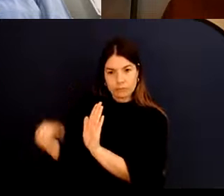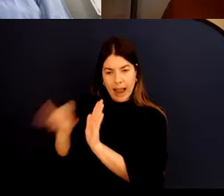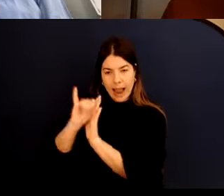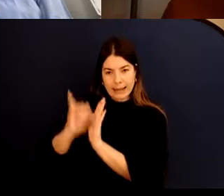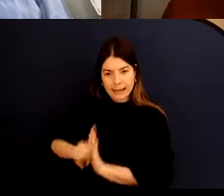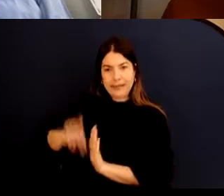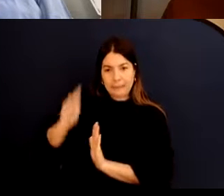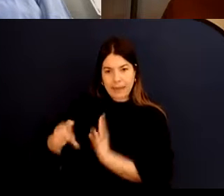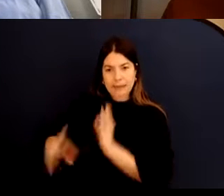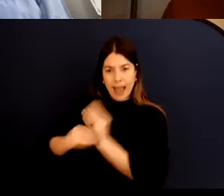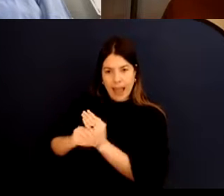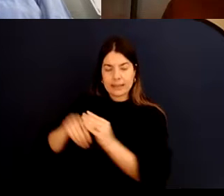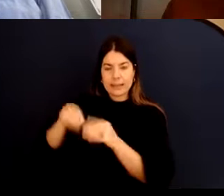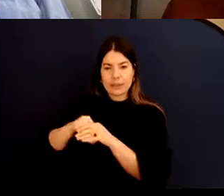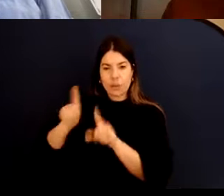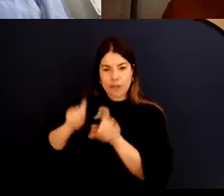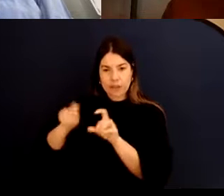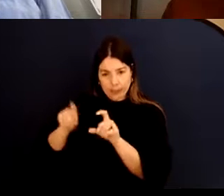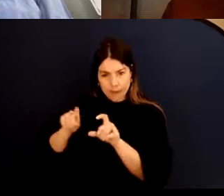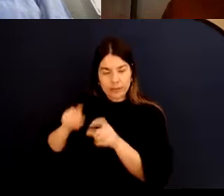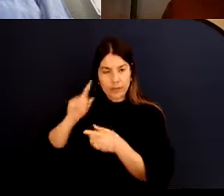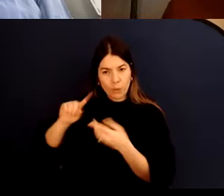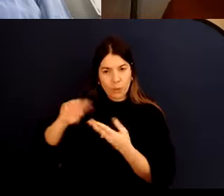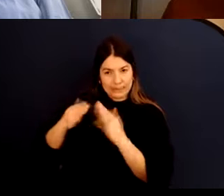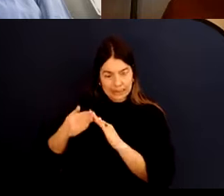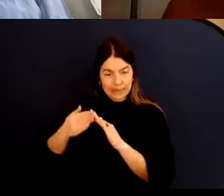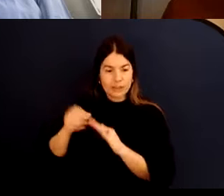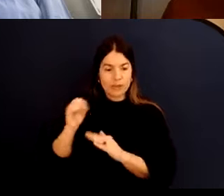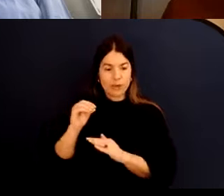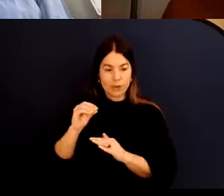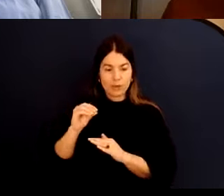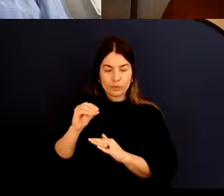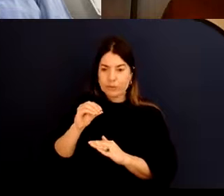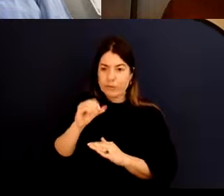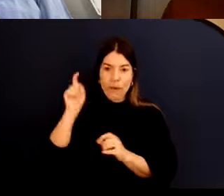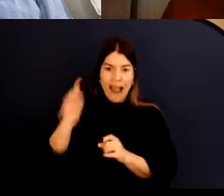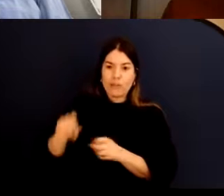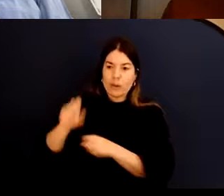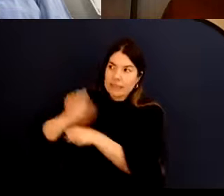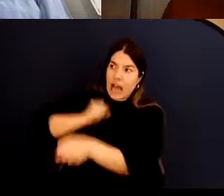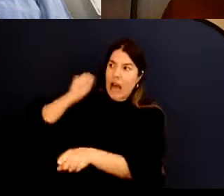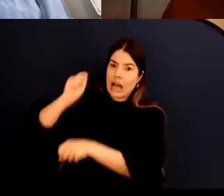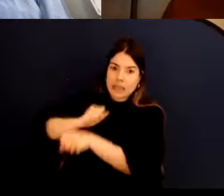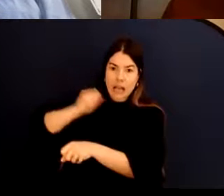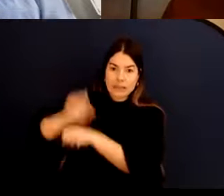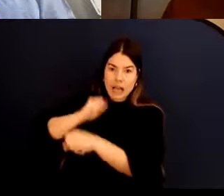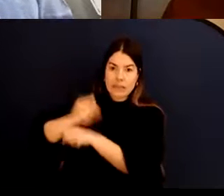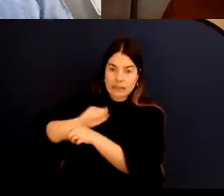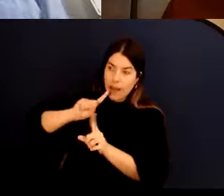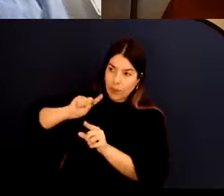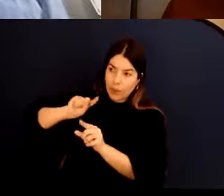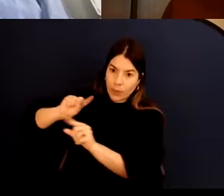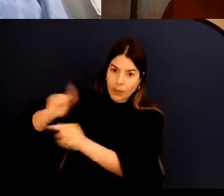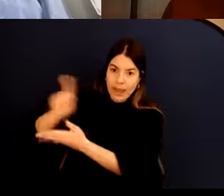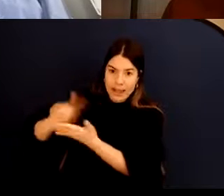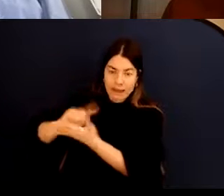questionnaires throughout the city. So they don't have to do all that legwork themselves. That's something that's already being discussed